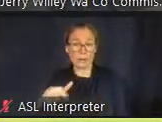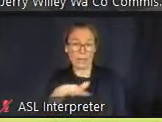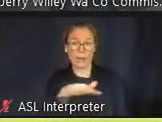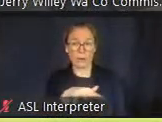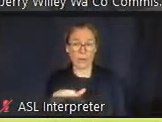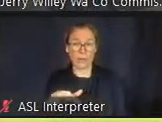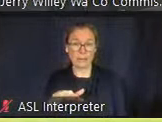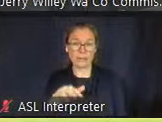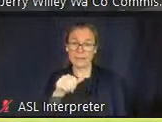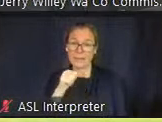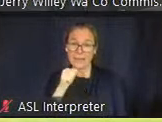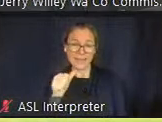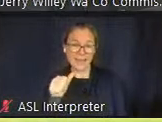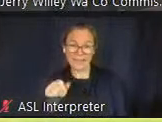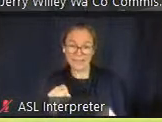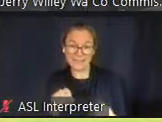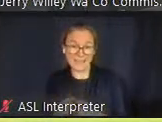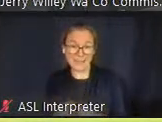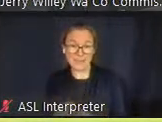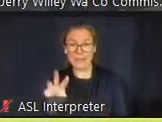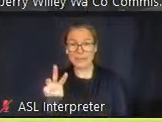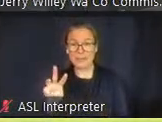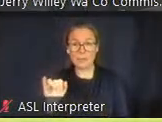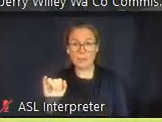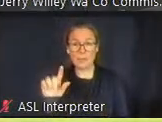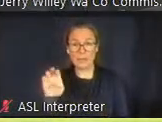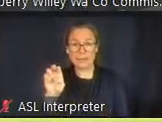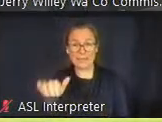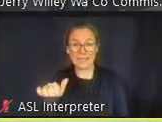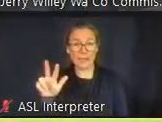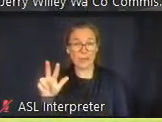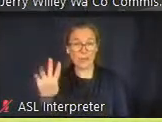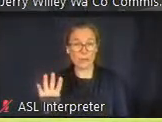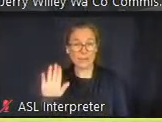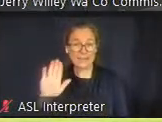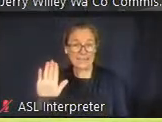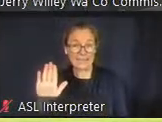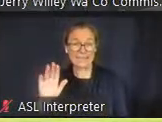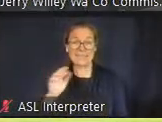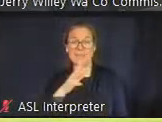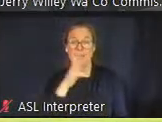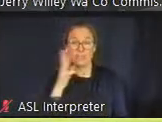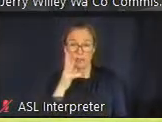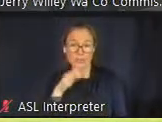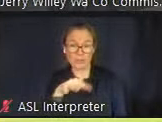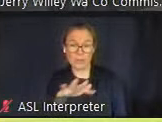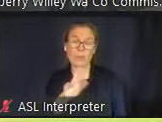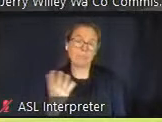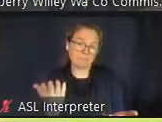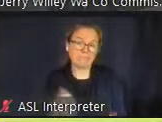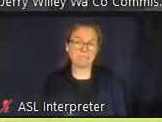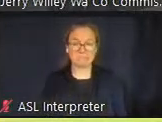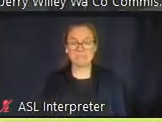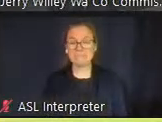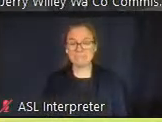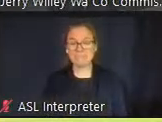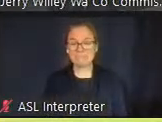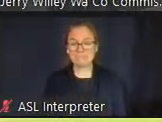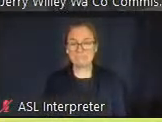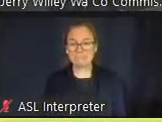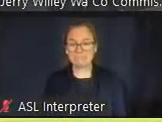to Jerry Willie, who has 3/4 of the county in geographical area, but I have that as well.